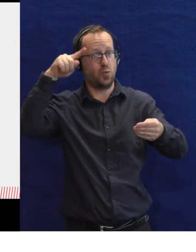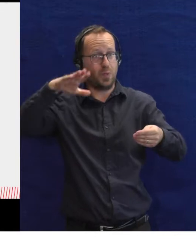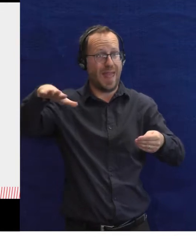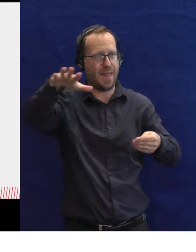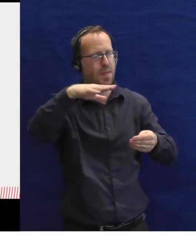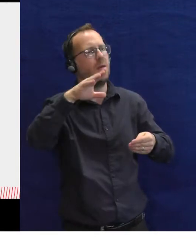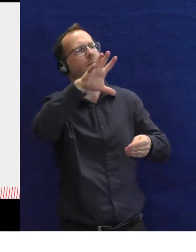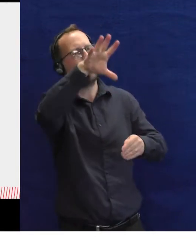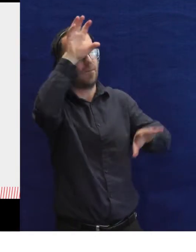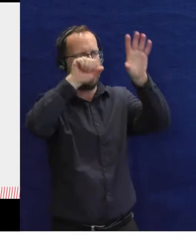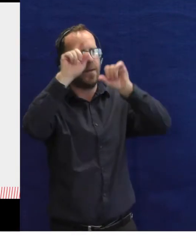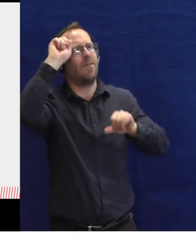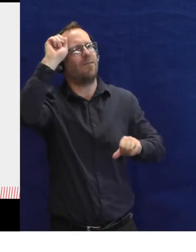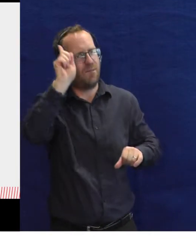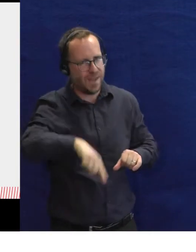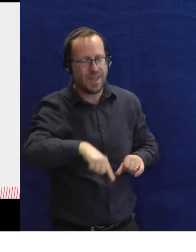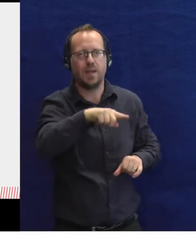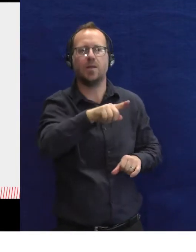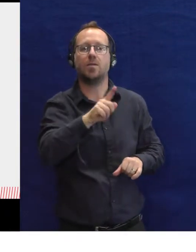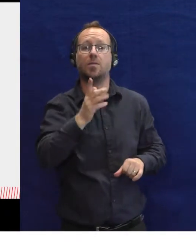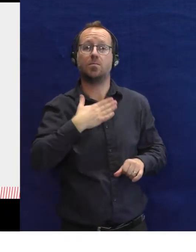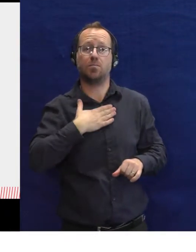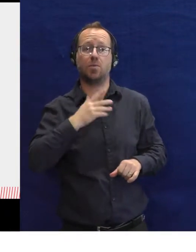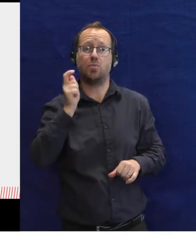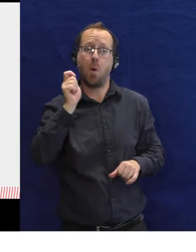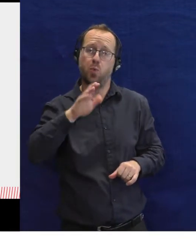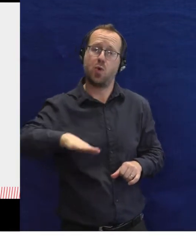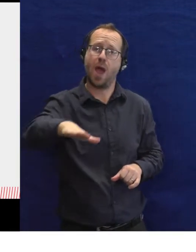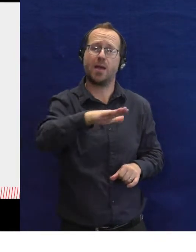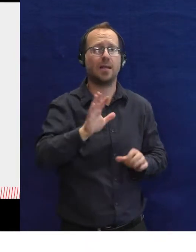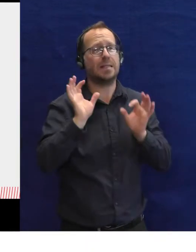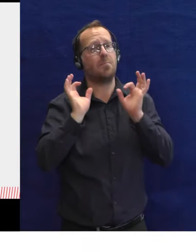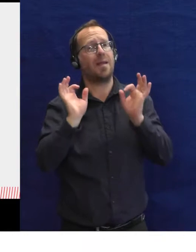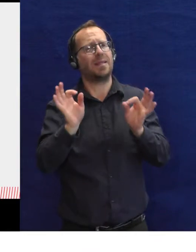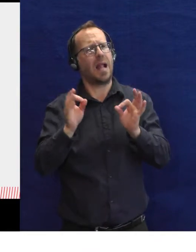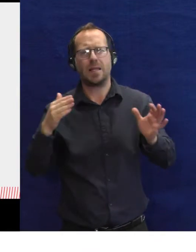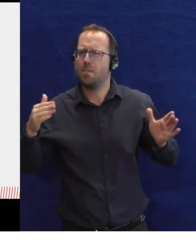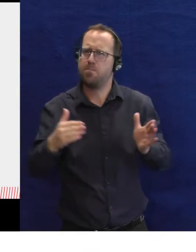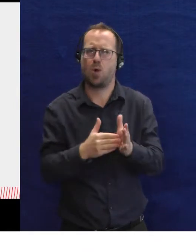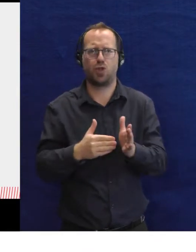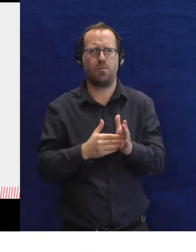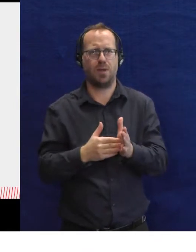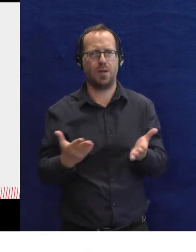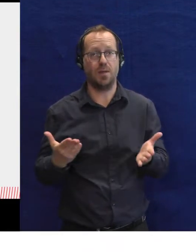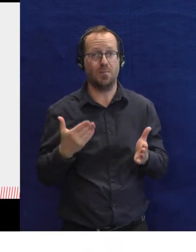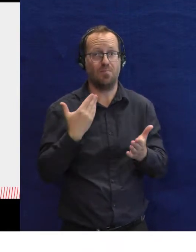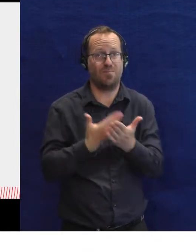their class. Then the kids should, together with an expert, create